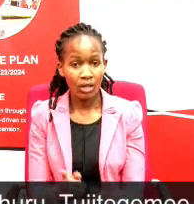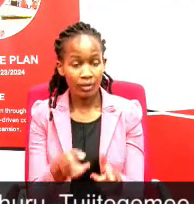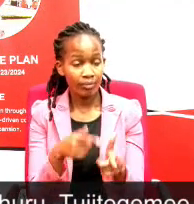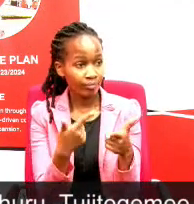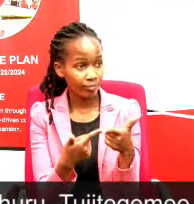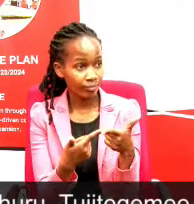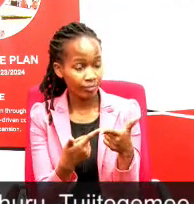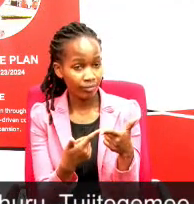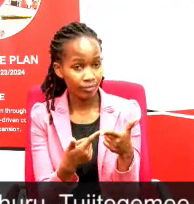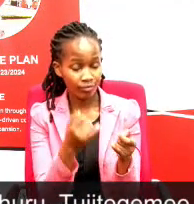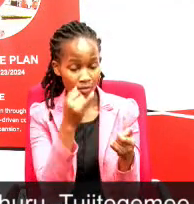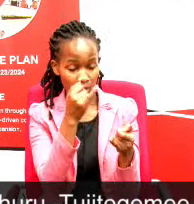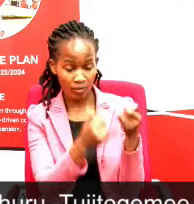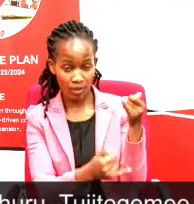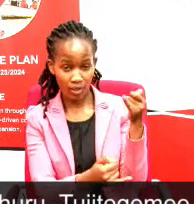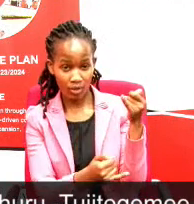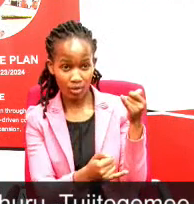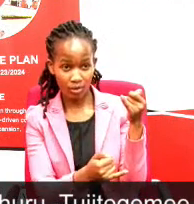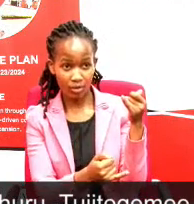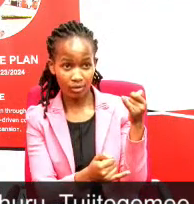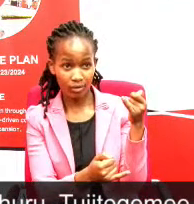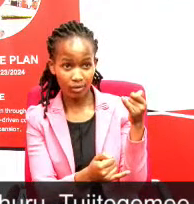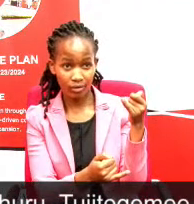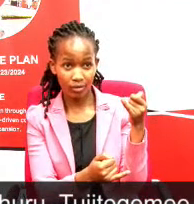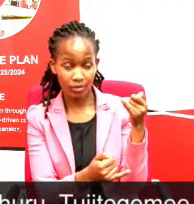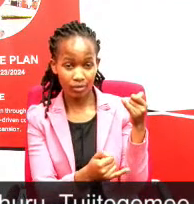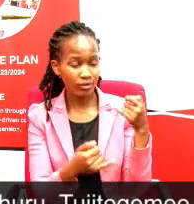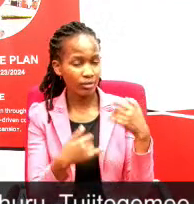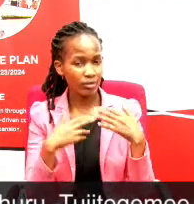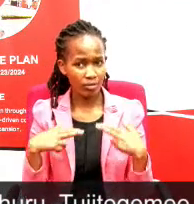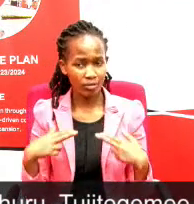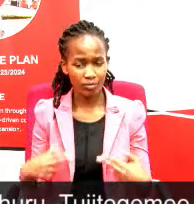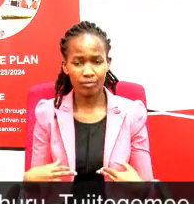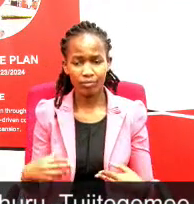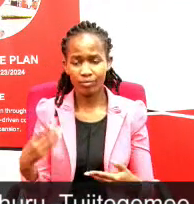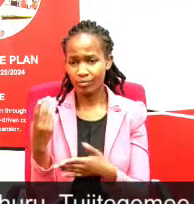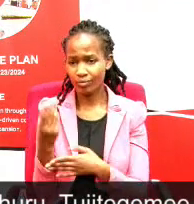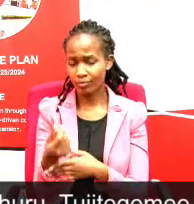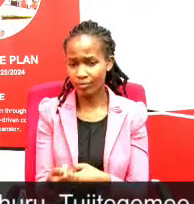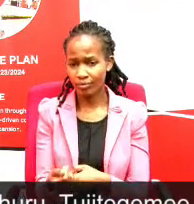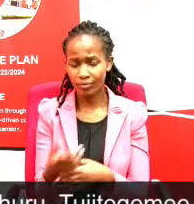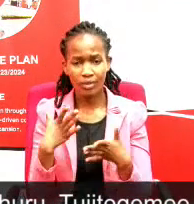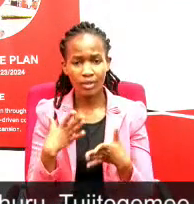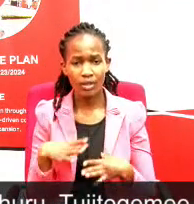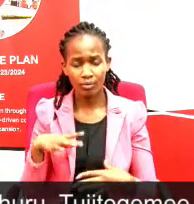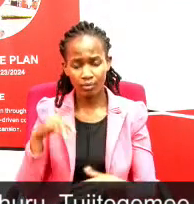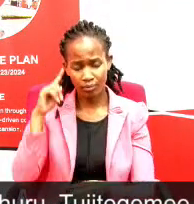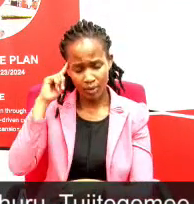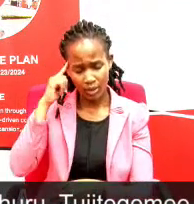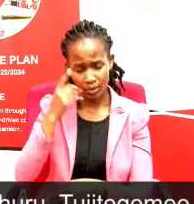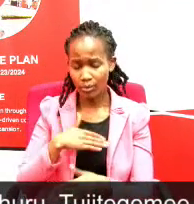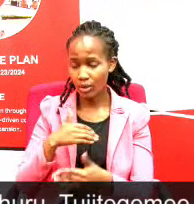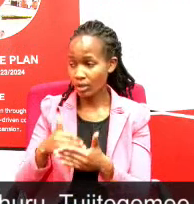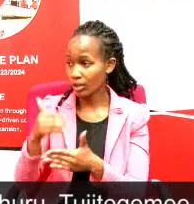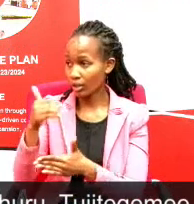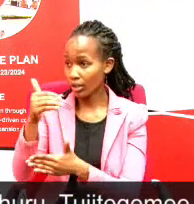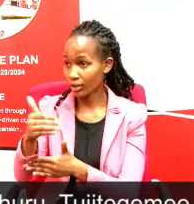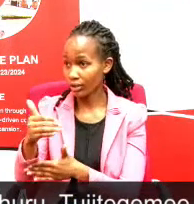The final one is the human capital, the people perspective. We can go to the next one.